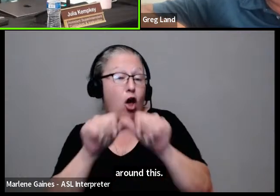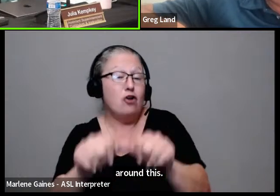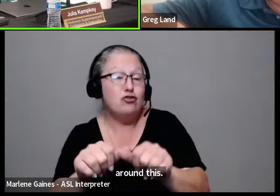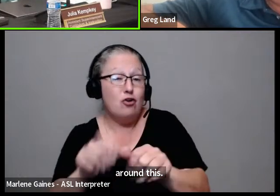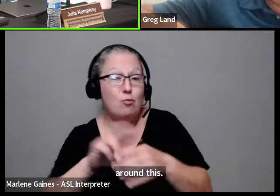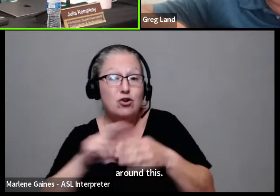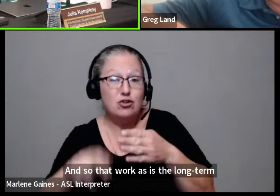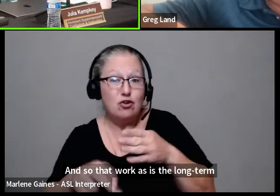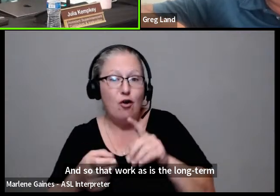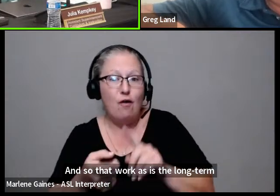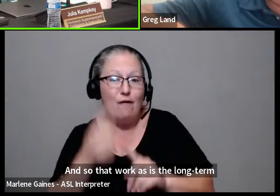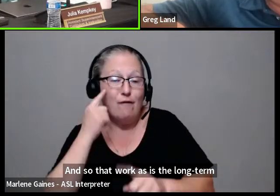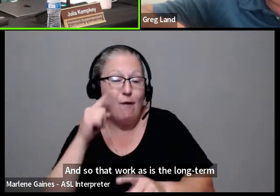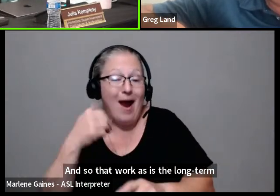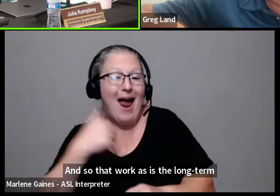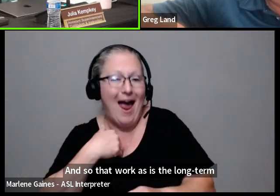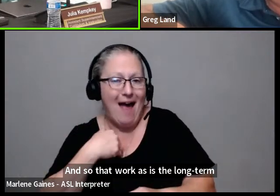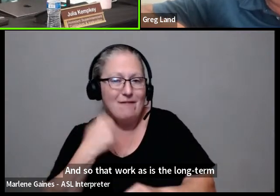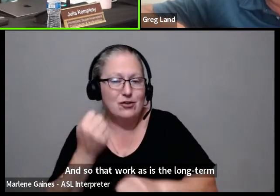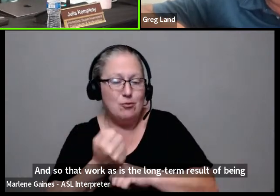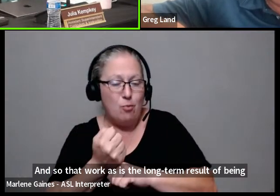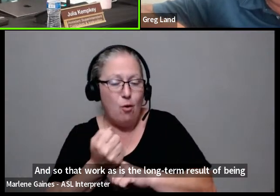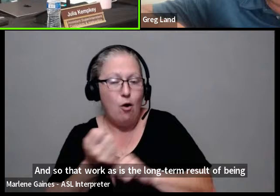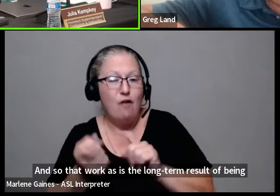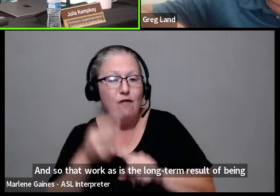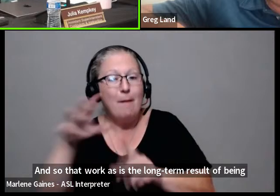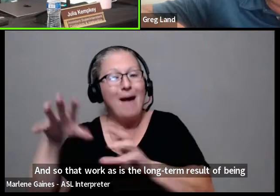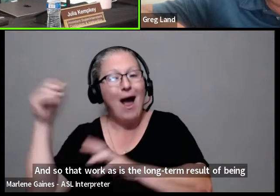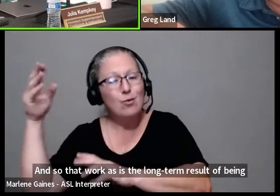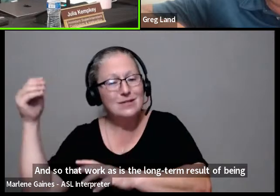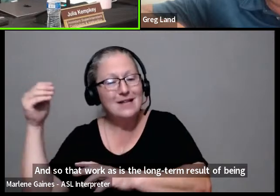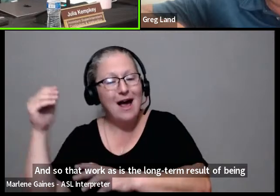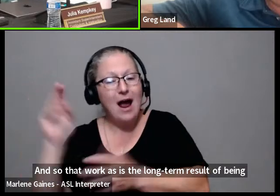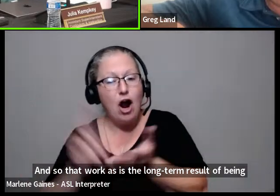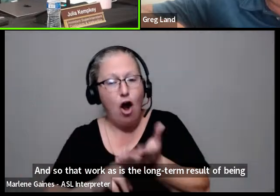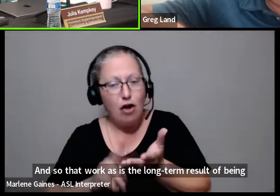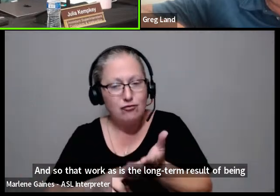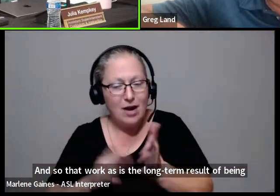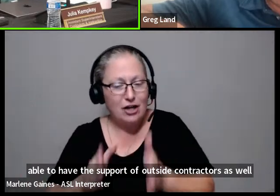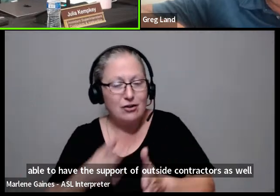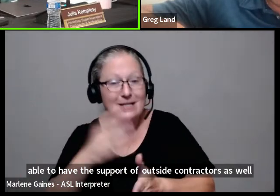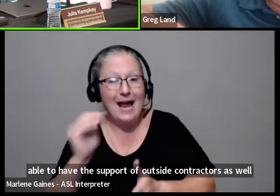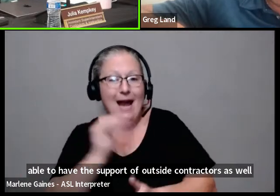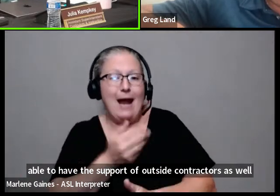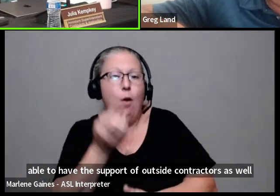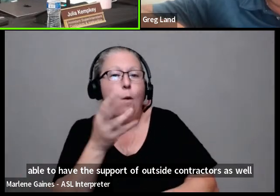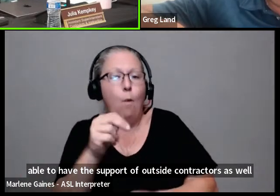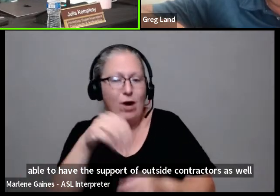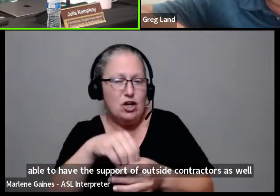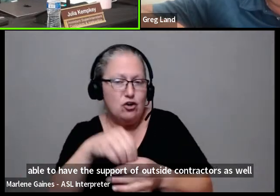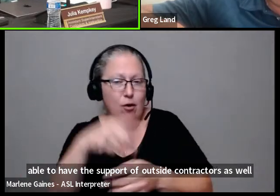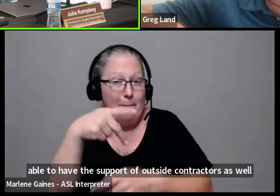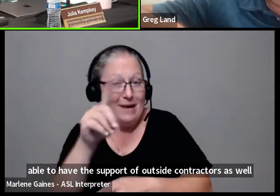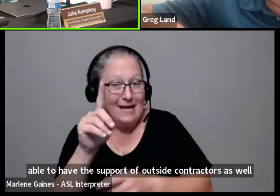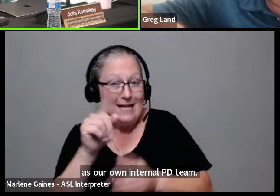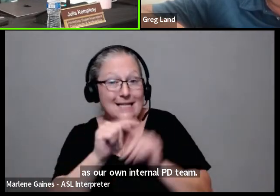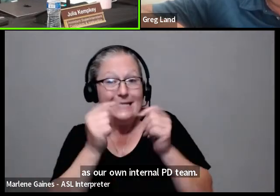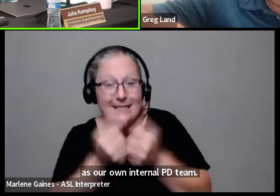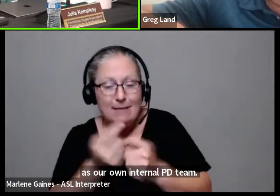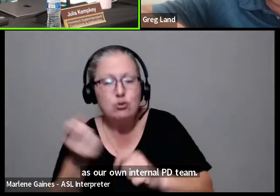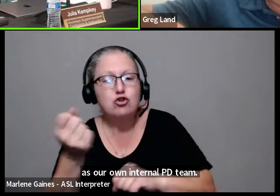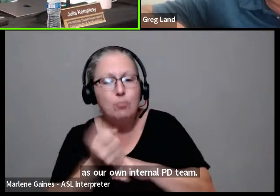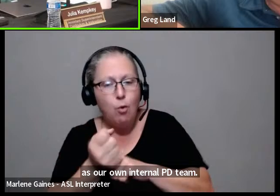of being able to have the support of outside contractors as well as our own internal PD team to support